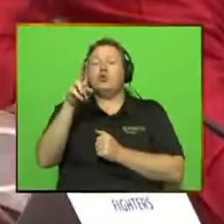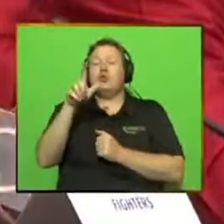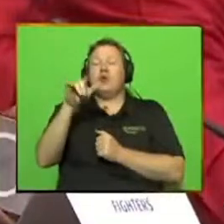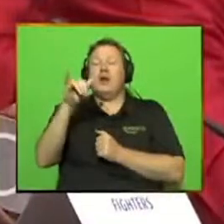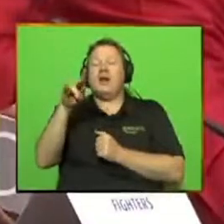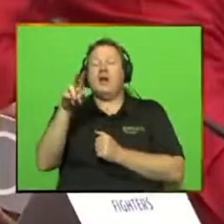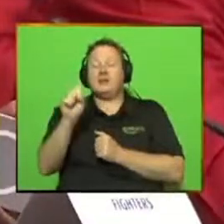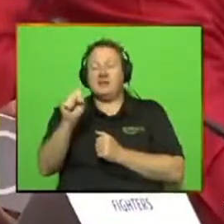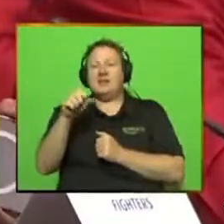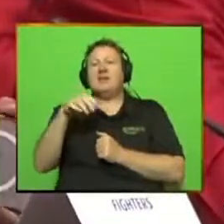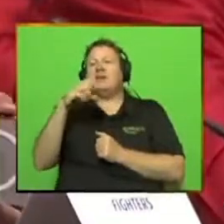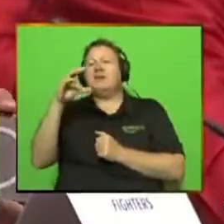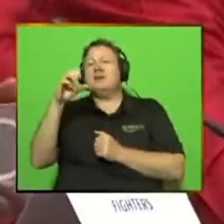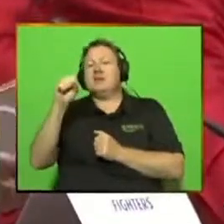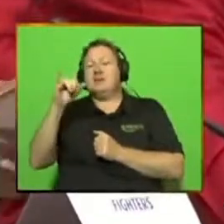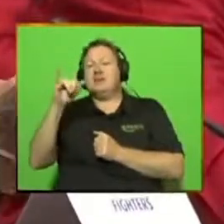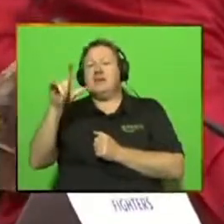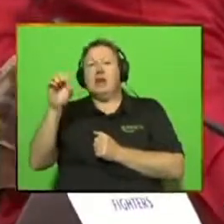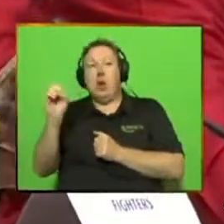Malema.